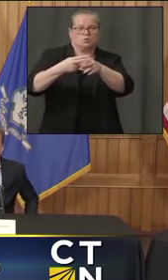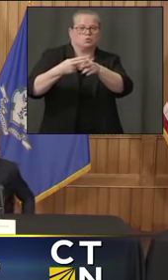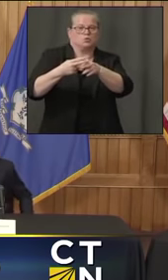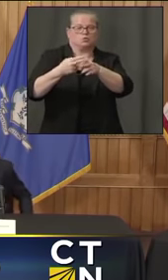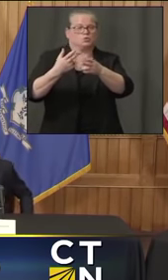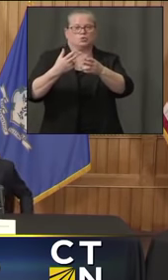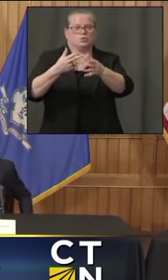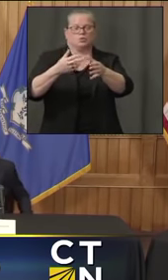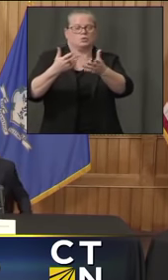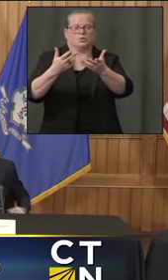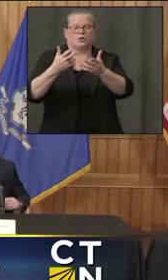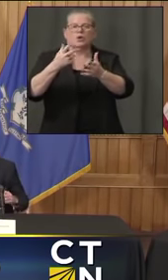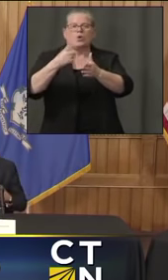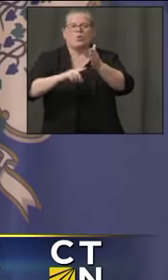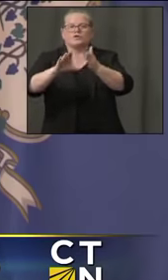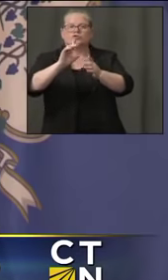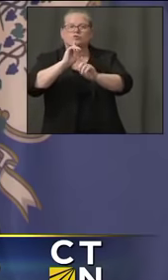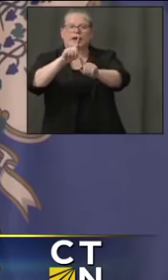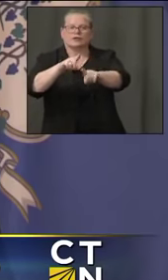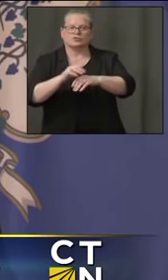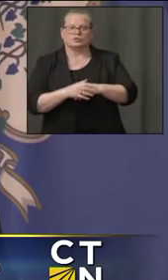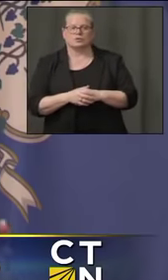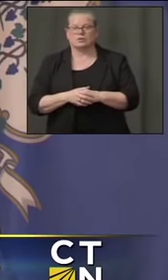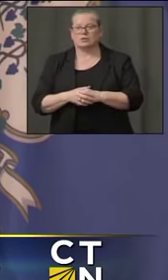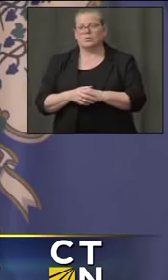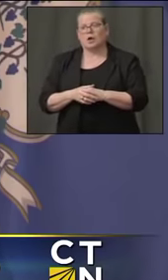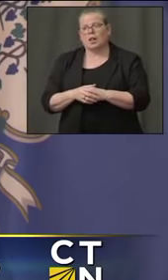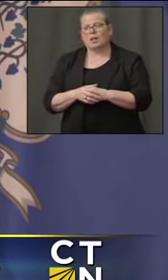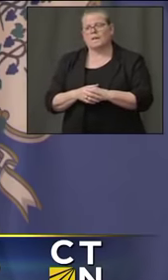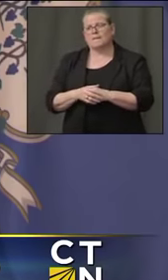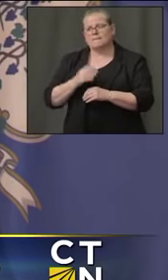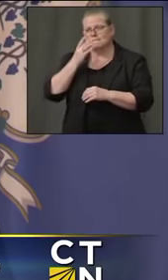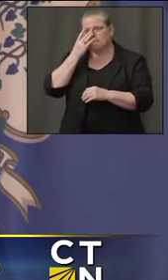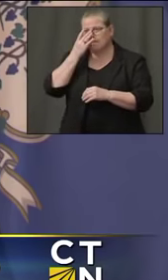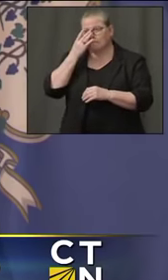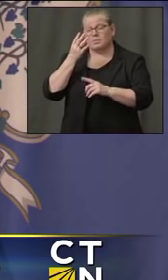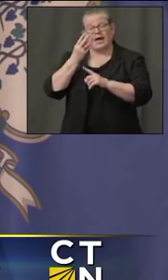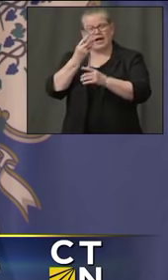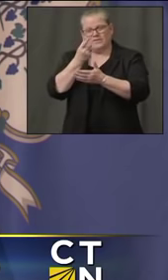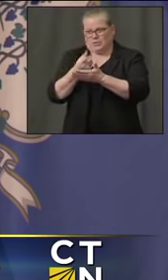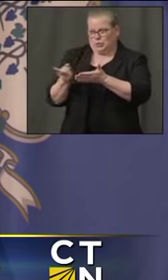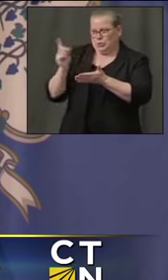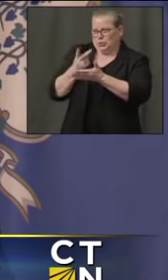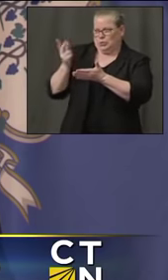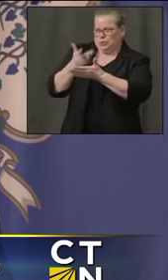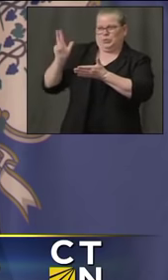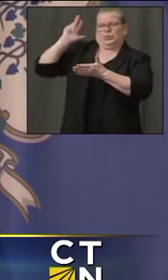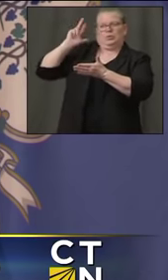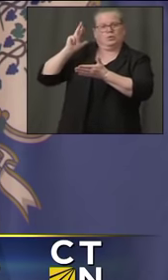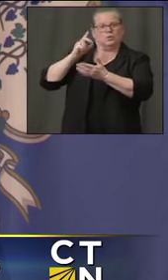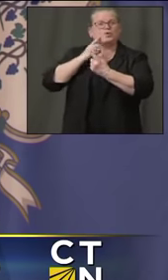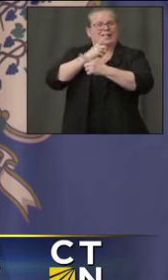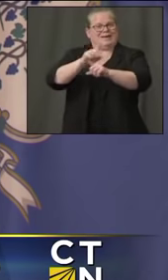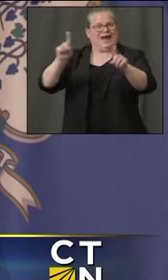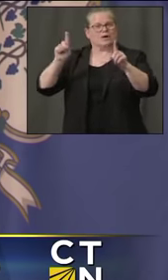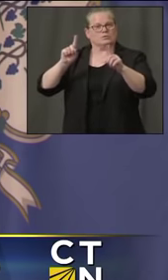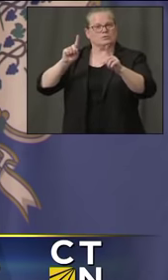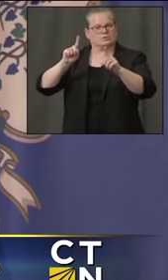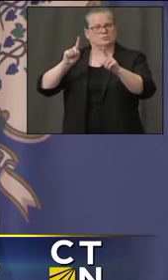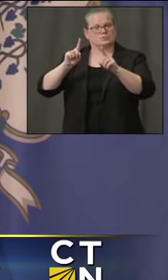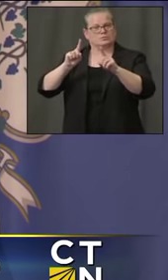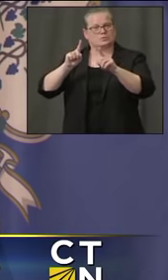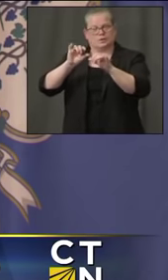Well, everybody knew what our metrics were going back a few weeks ago when we announced them very clearly. I think you've seen